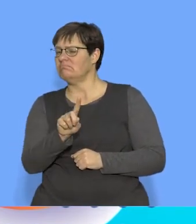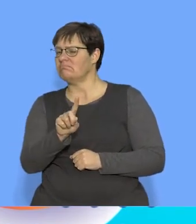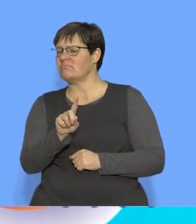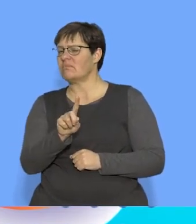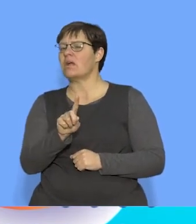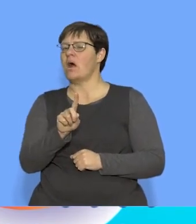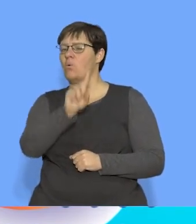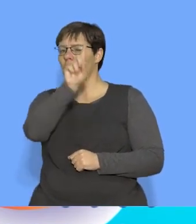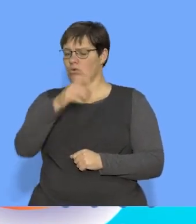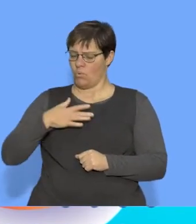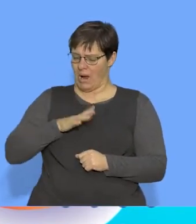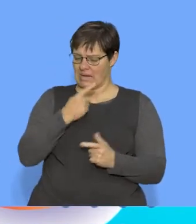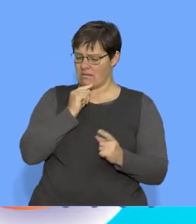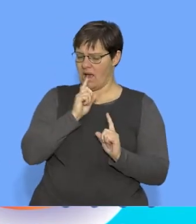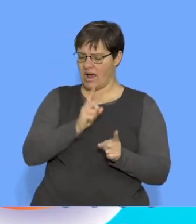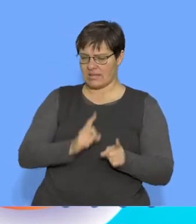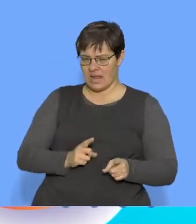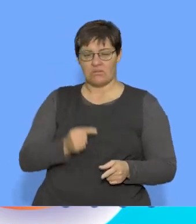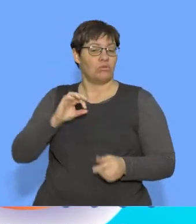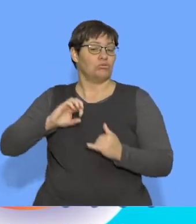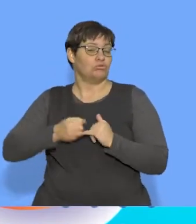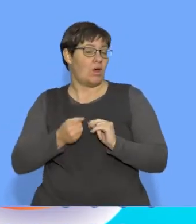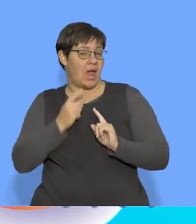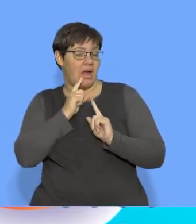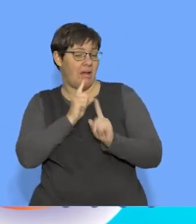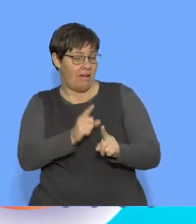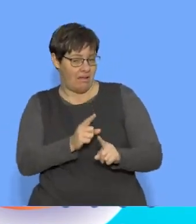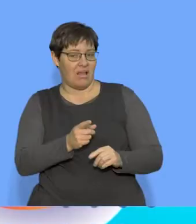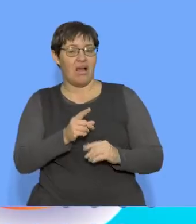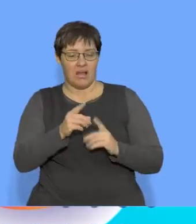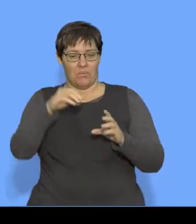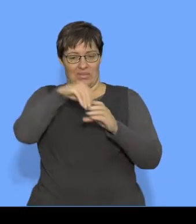do and then try and apply those things in the diagram.